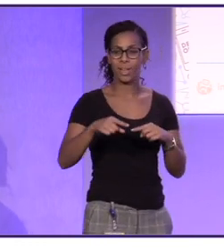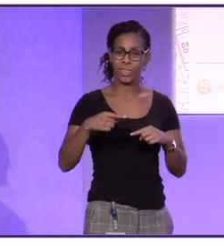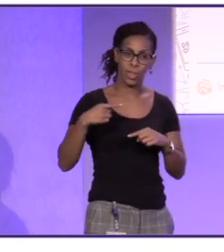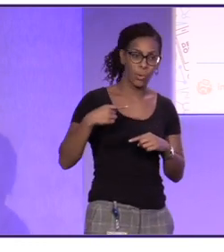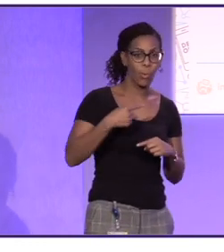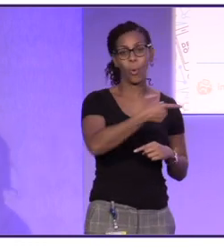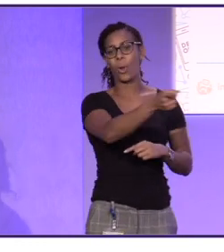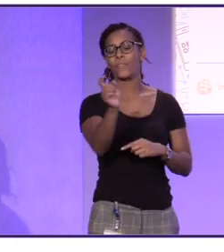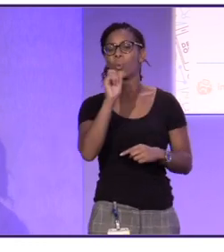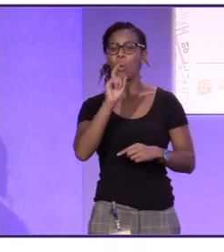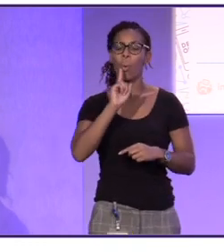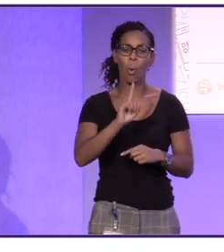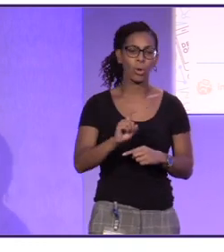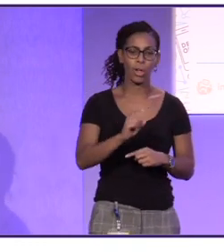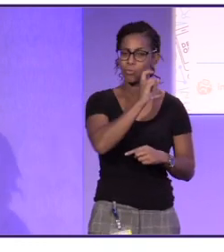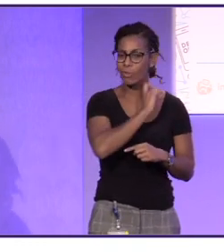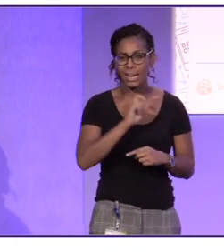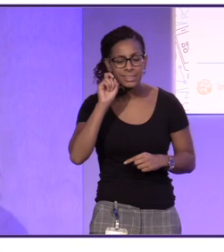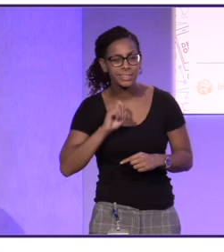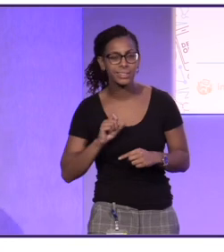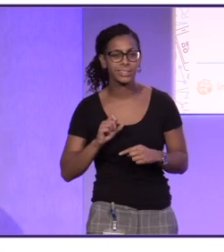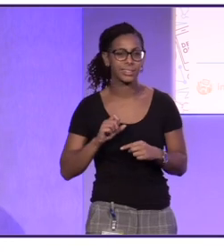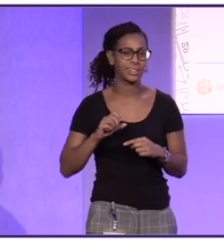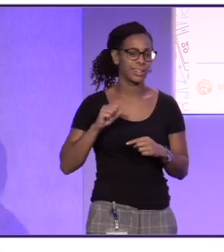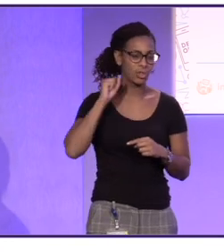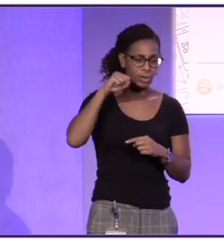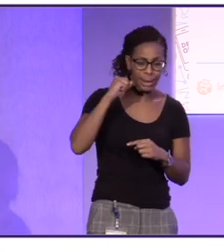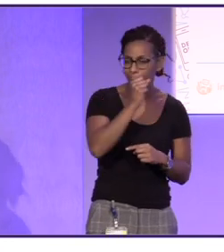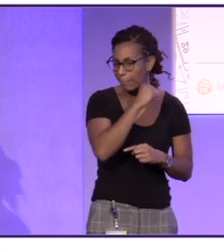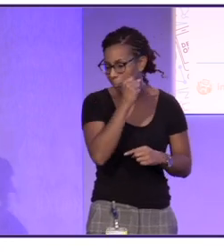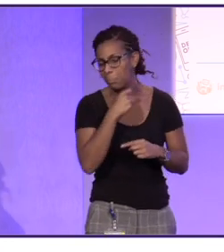order razors, shaving cream, whatever.